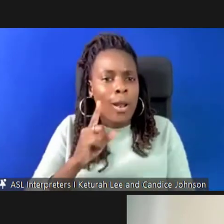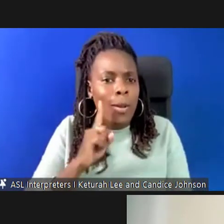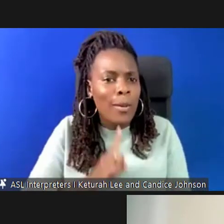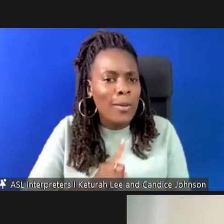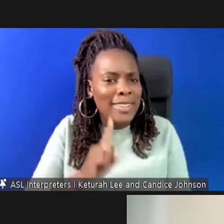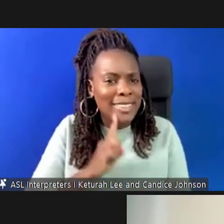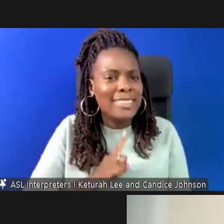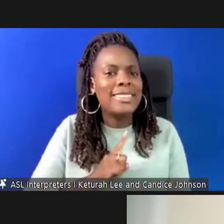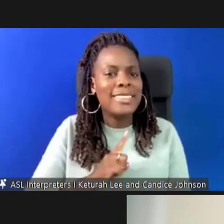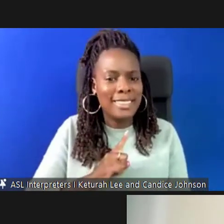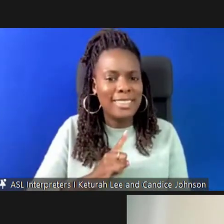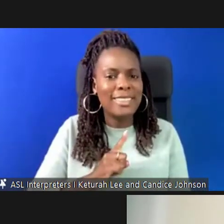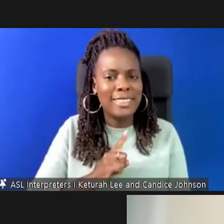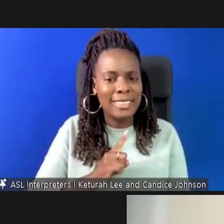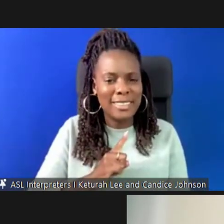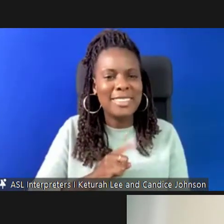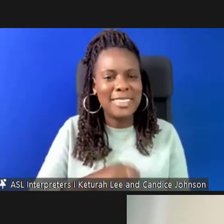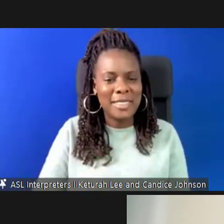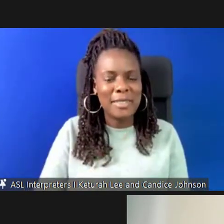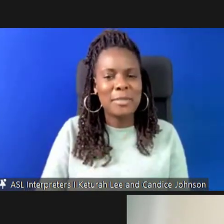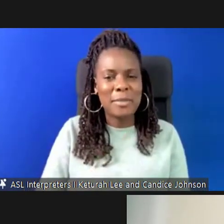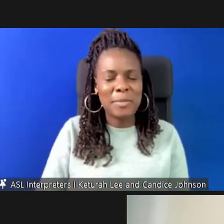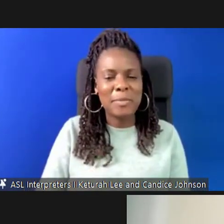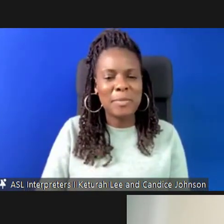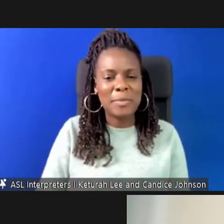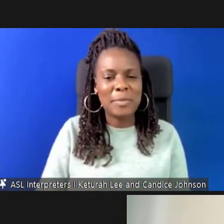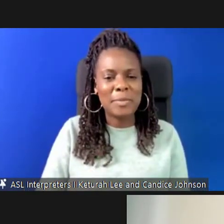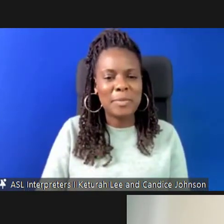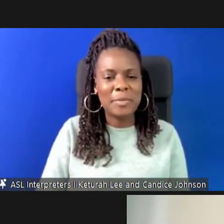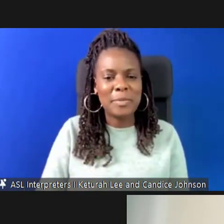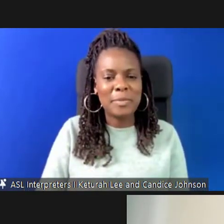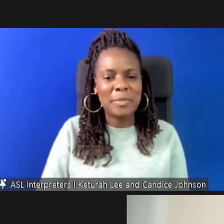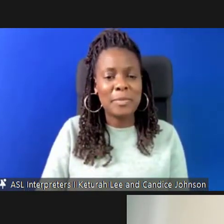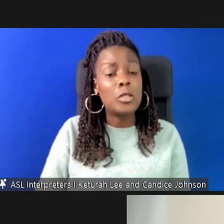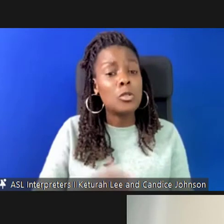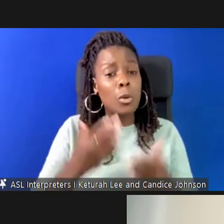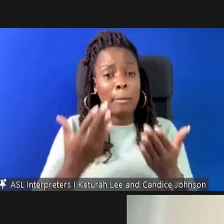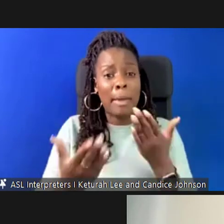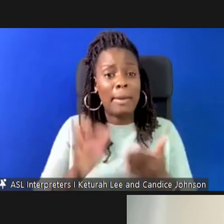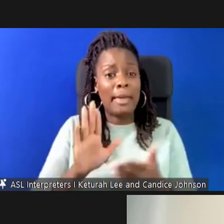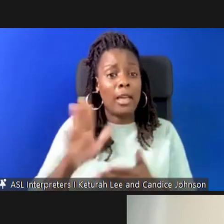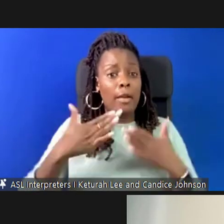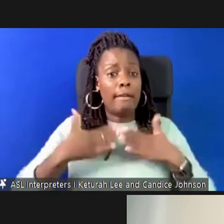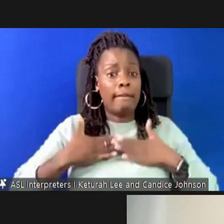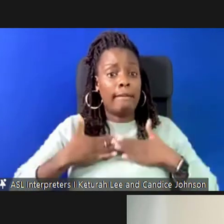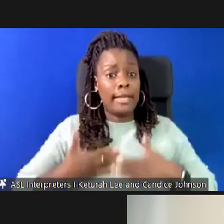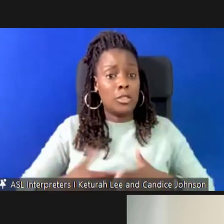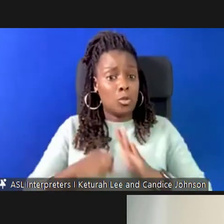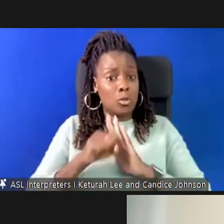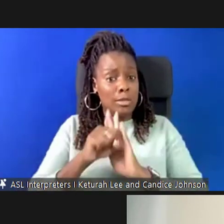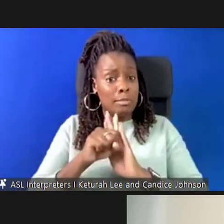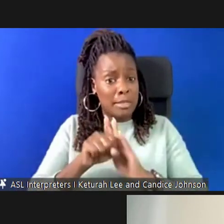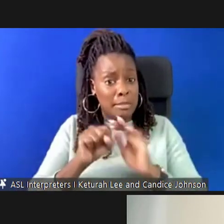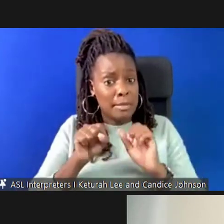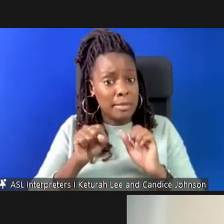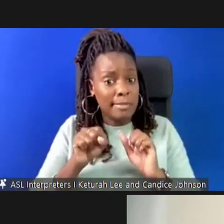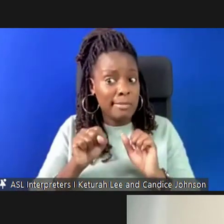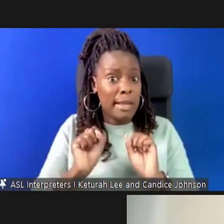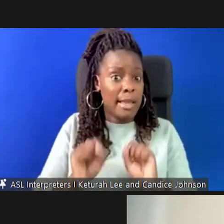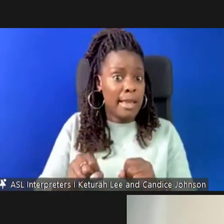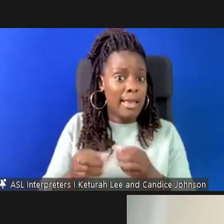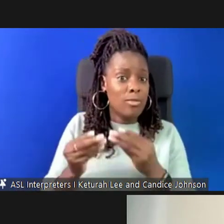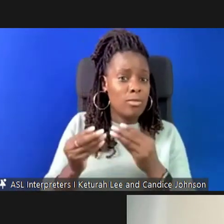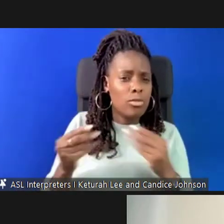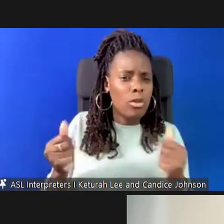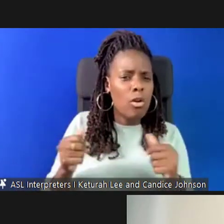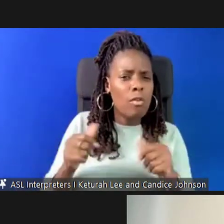that maybe the underlying cause of what is happening physiologically can be solved, but to not be abandoned in that,